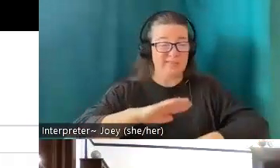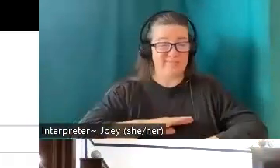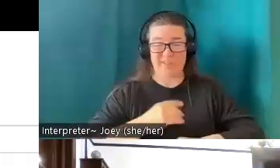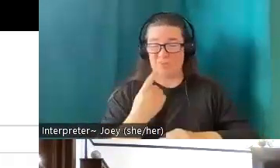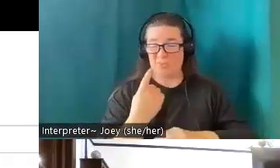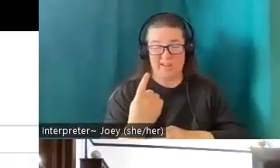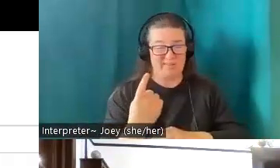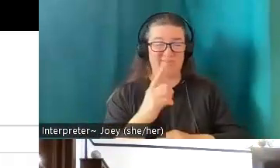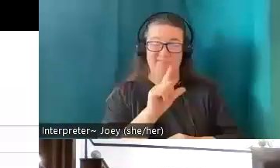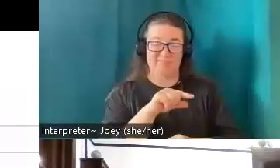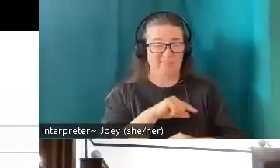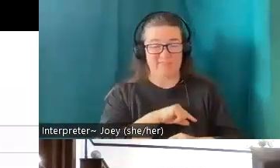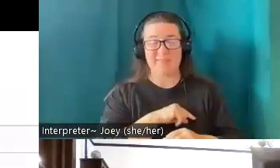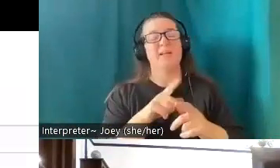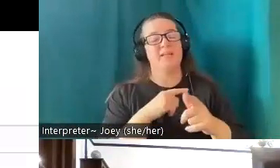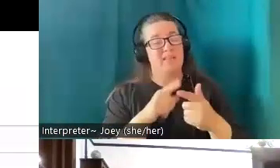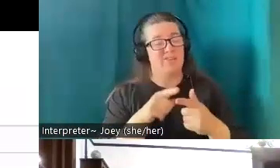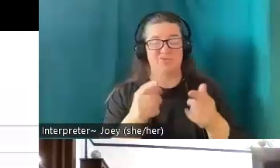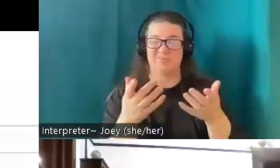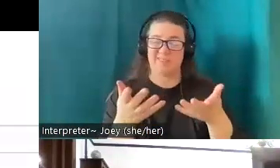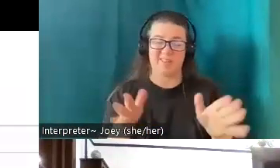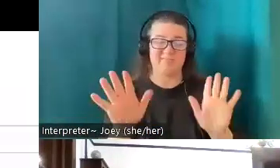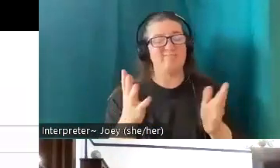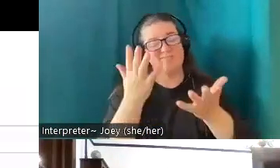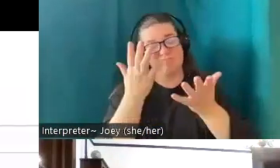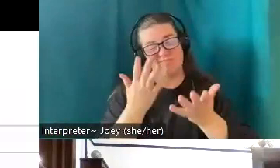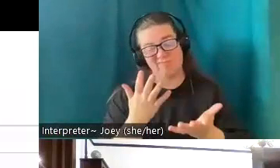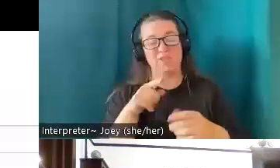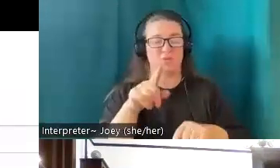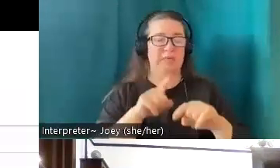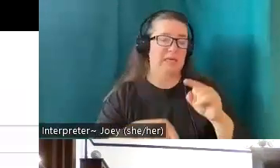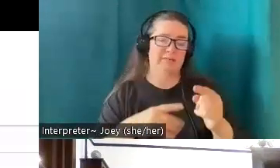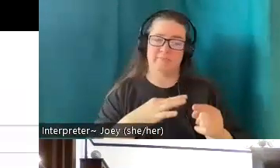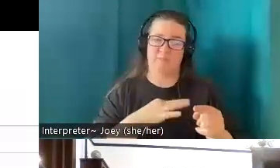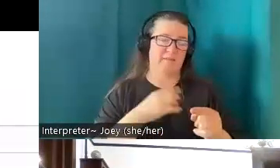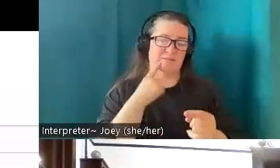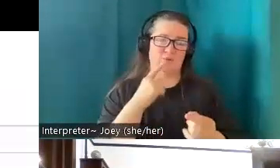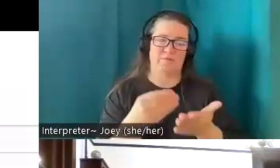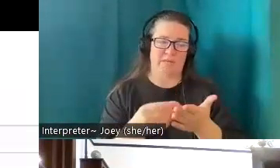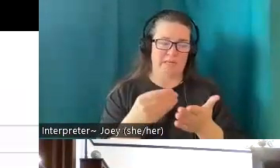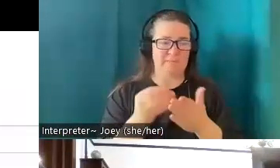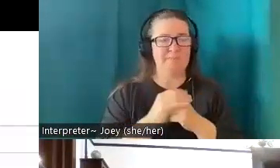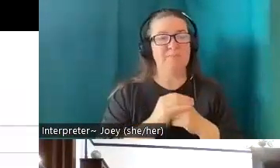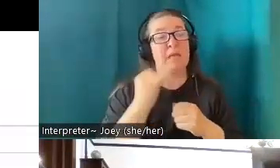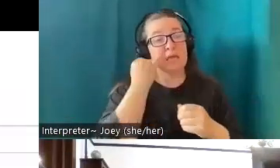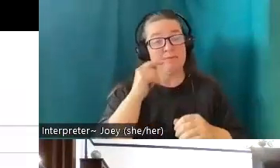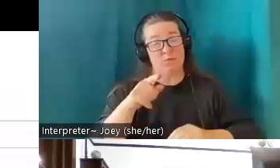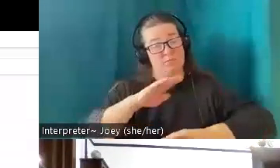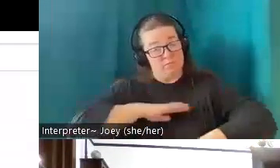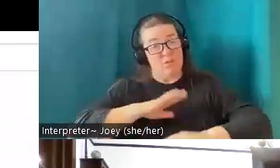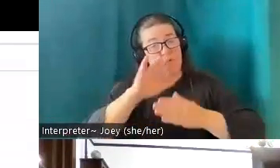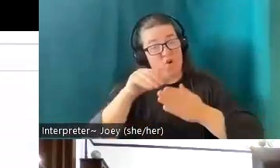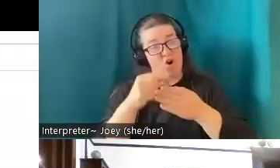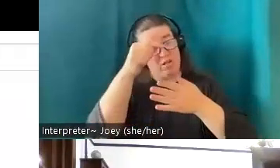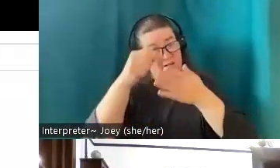are done here. You can just leave the portal. Unfortunately, you will not be able to apply for funding. If you do meet all the eligibility requirements,